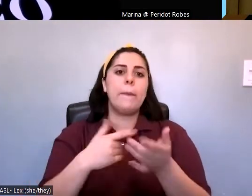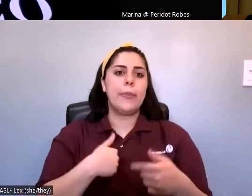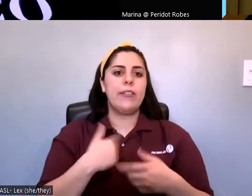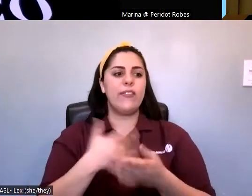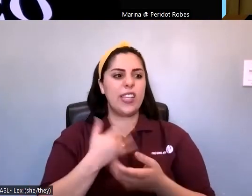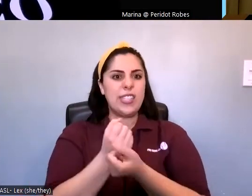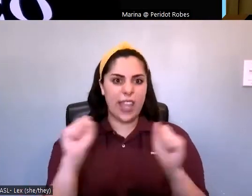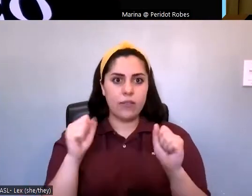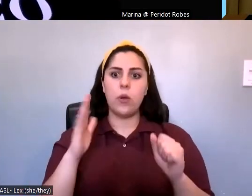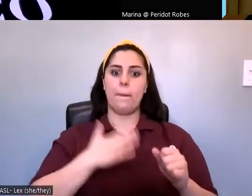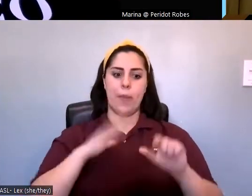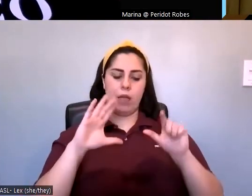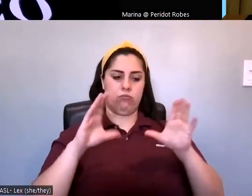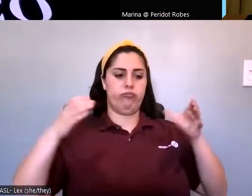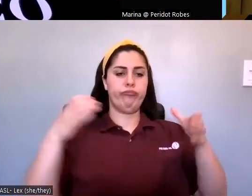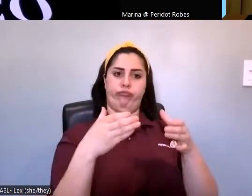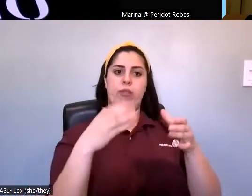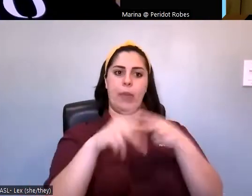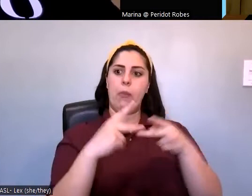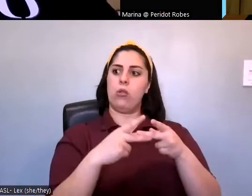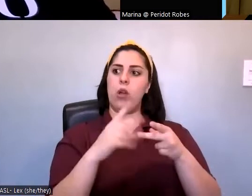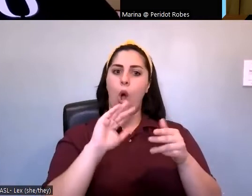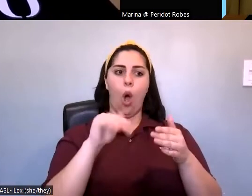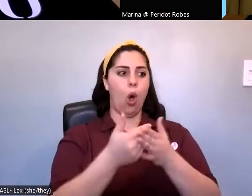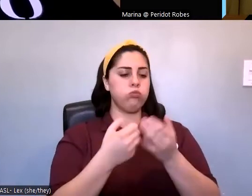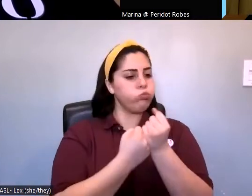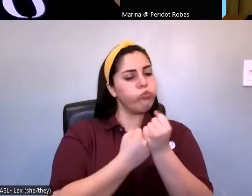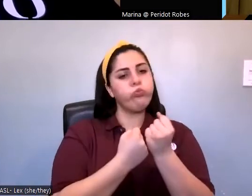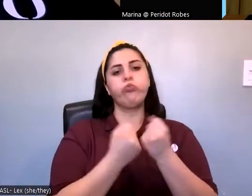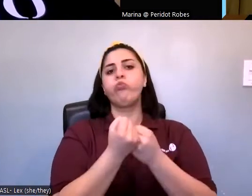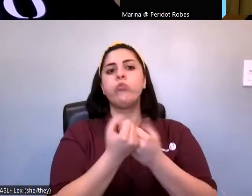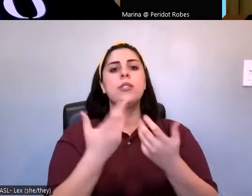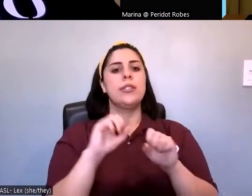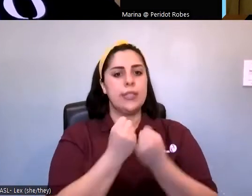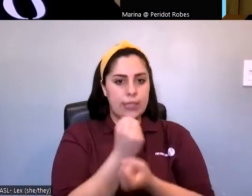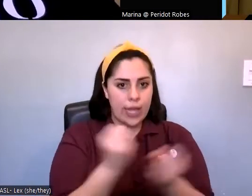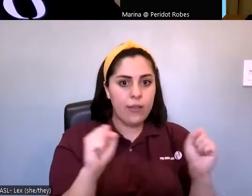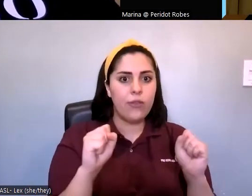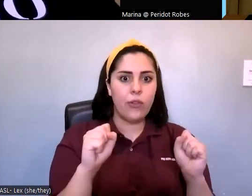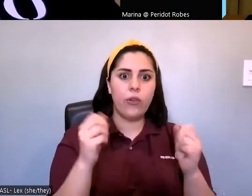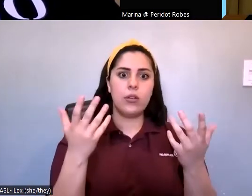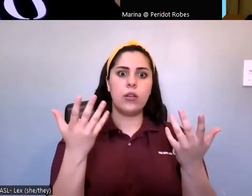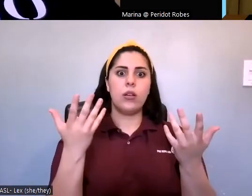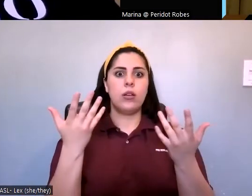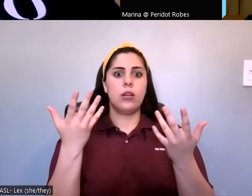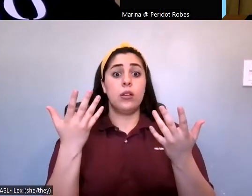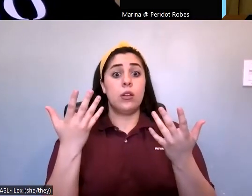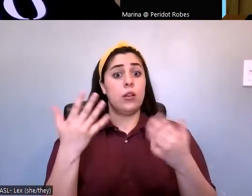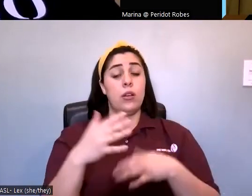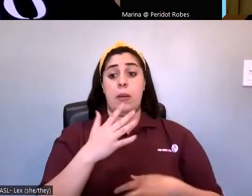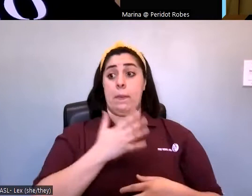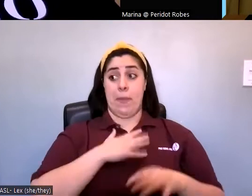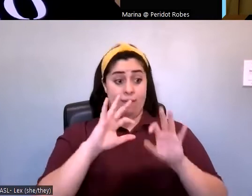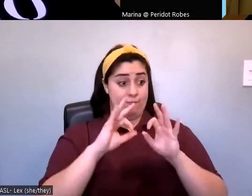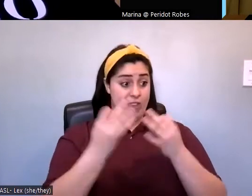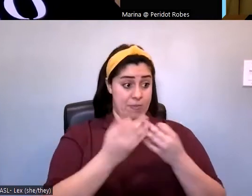safe people. But that's also kind of, to some degree, pulling the wool over my eyes, because I don't get trolled by my loved ones for